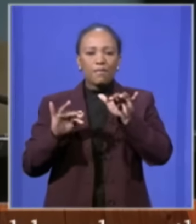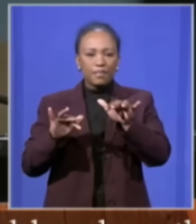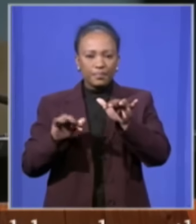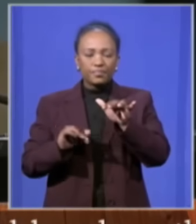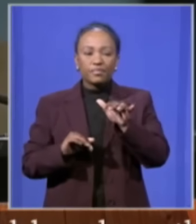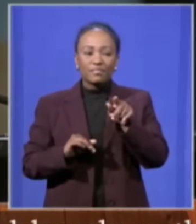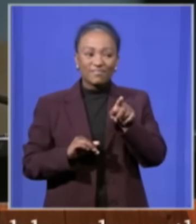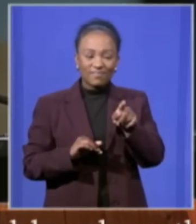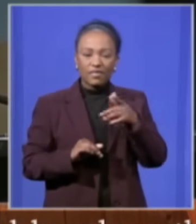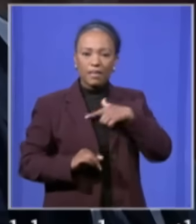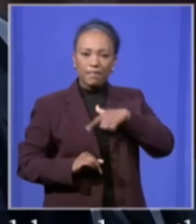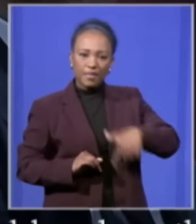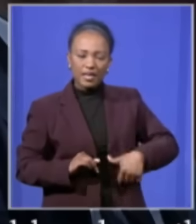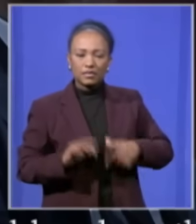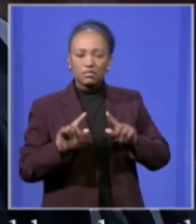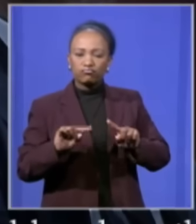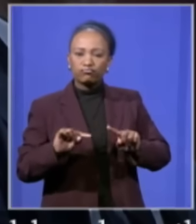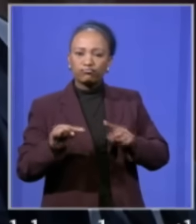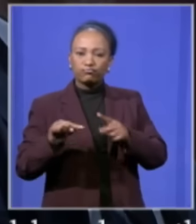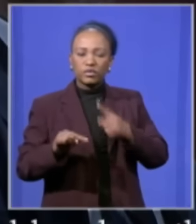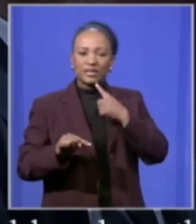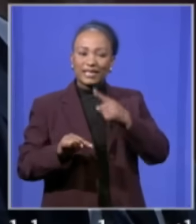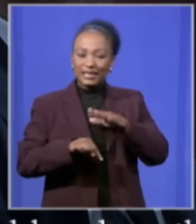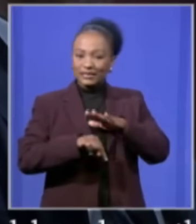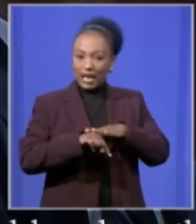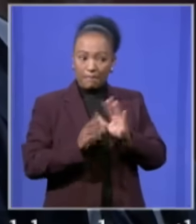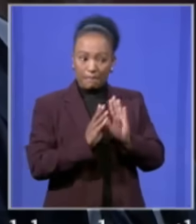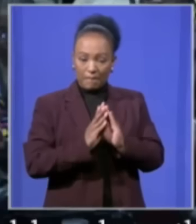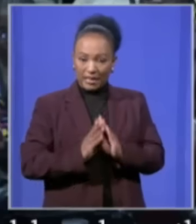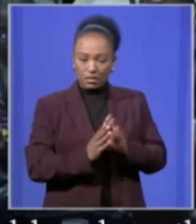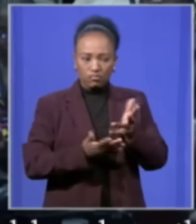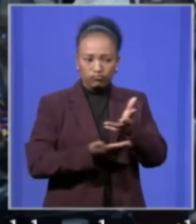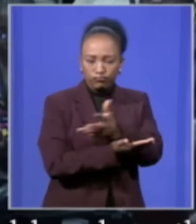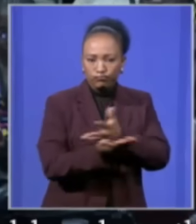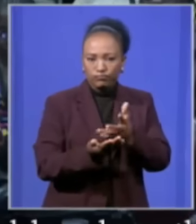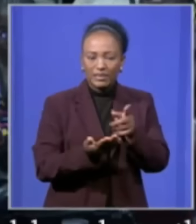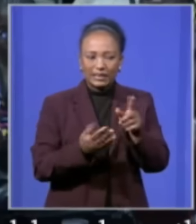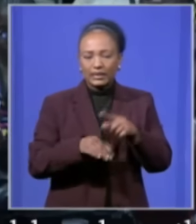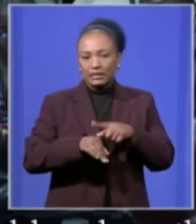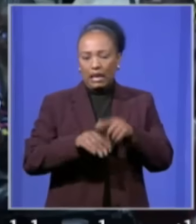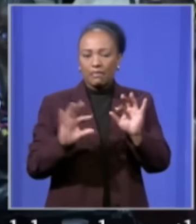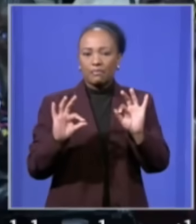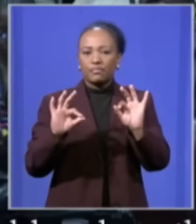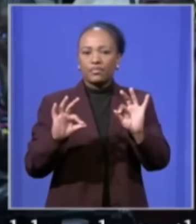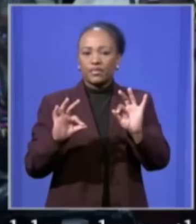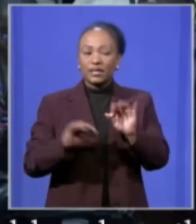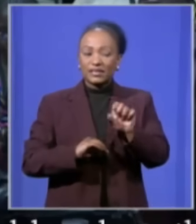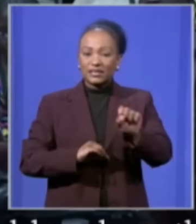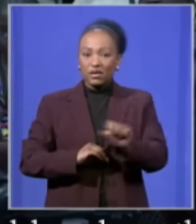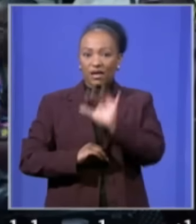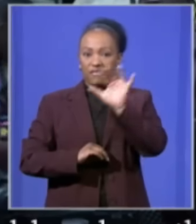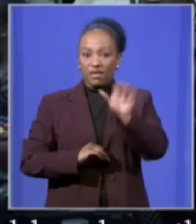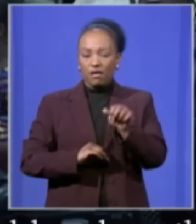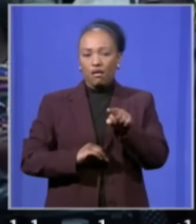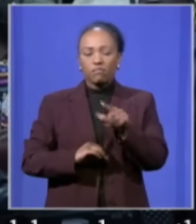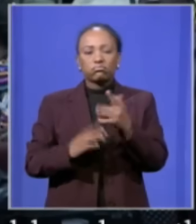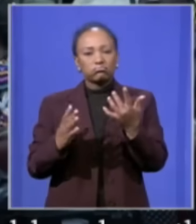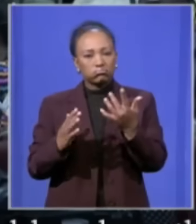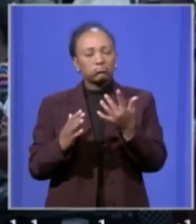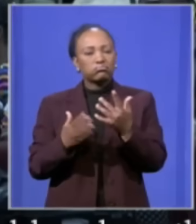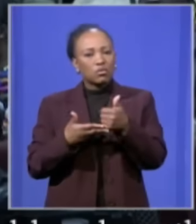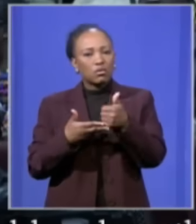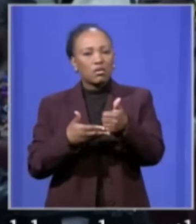gore dipoledišano tše di tlile ka nako ya maleba. O dumela gape gore ye ke kgato ya Afrika Borwa ya go leka go thuša go